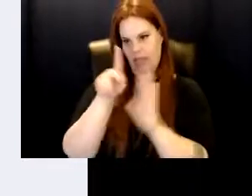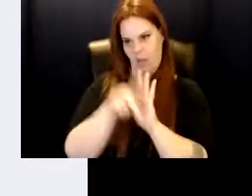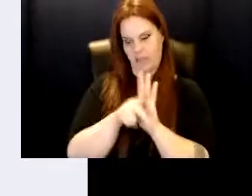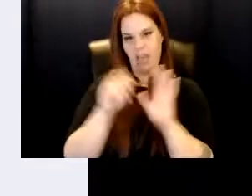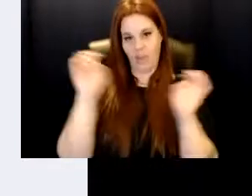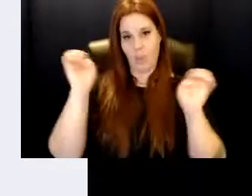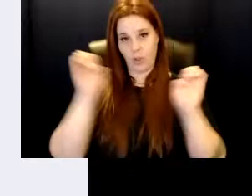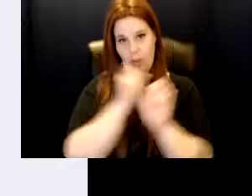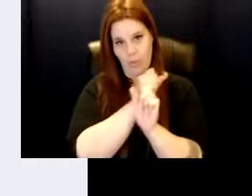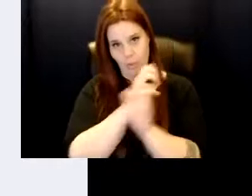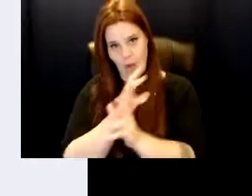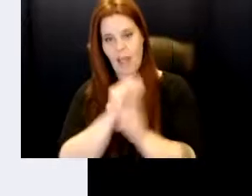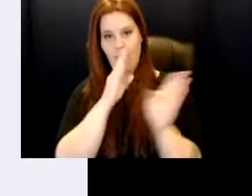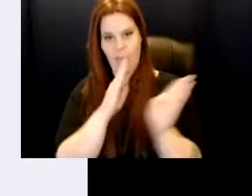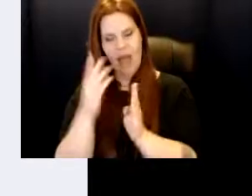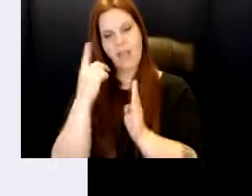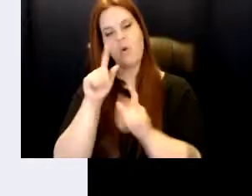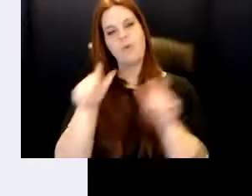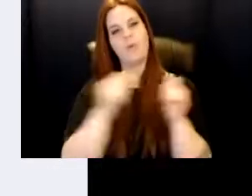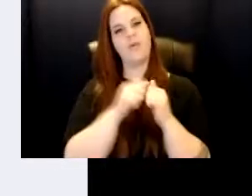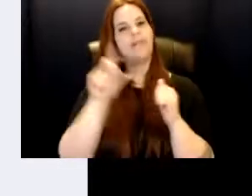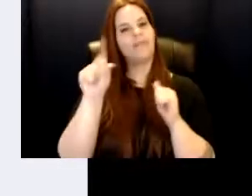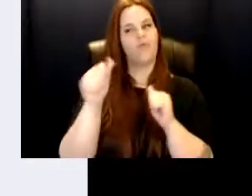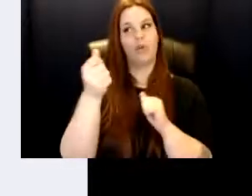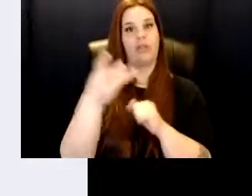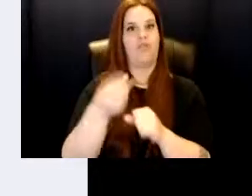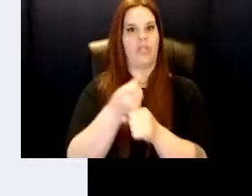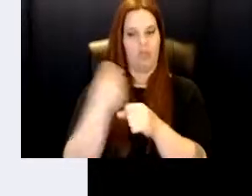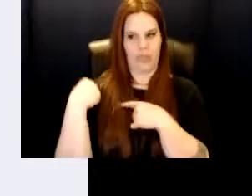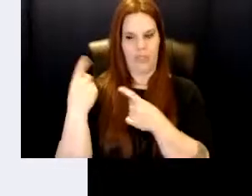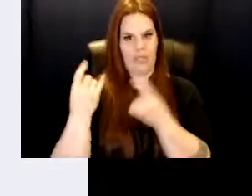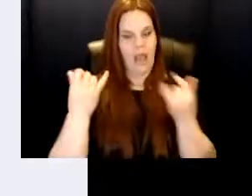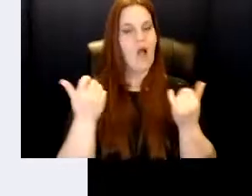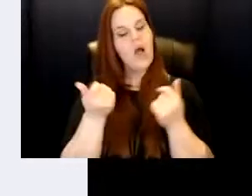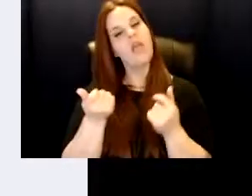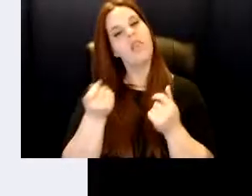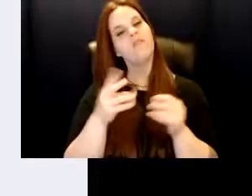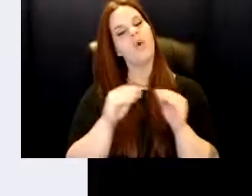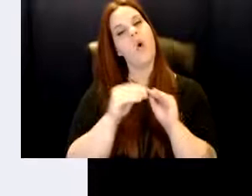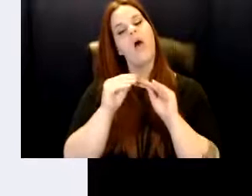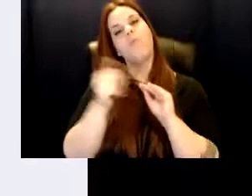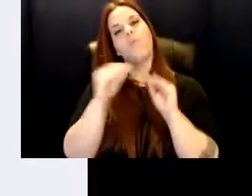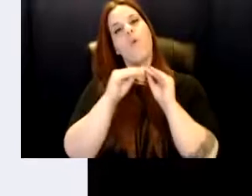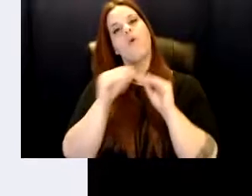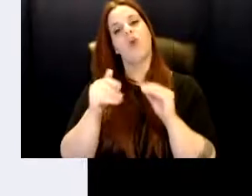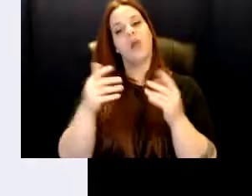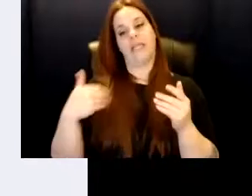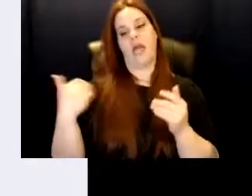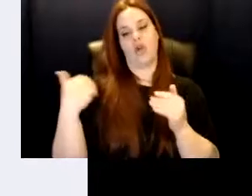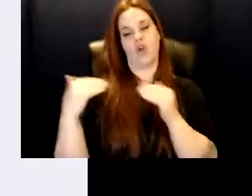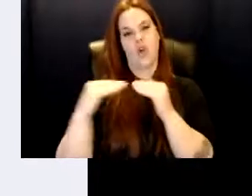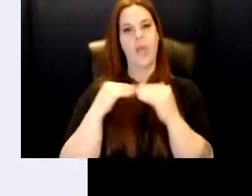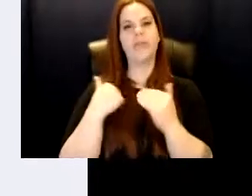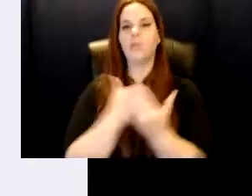for people with disabilities for several years now. And we have a few other of our more junior colleagues listed here, and we're very grateful